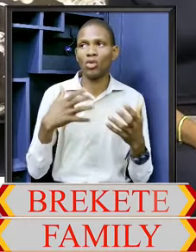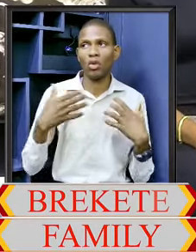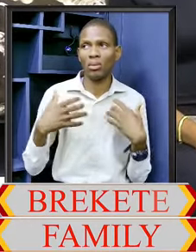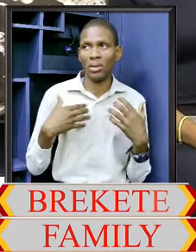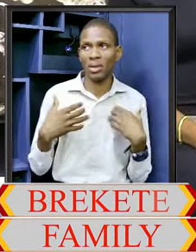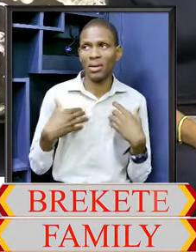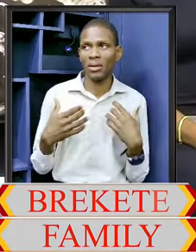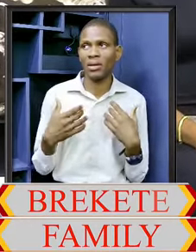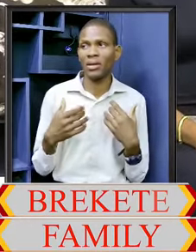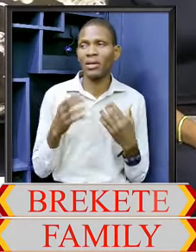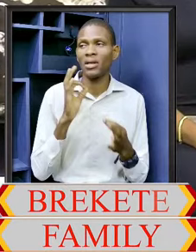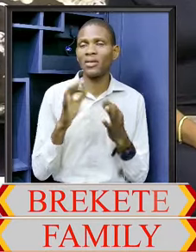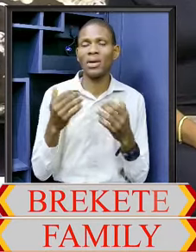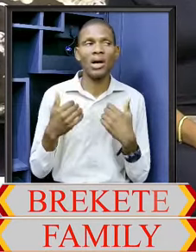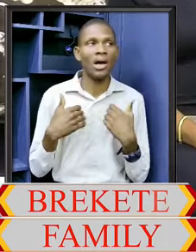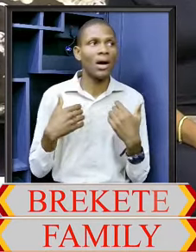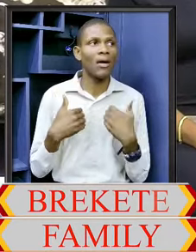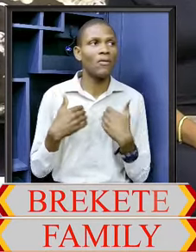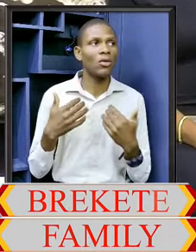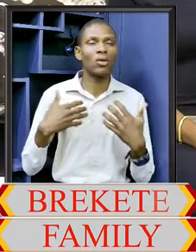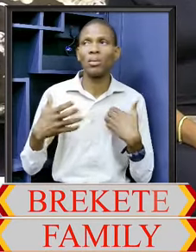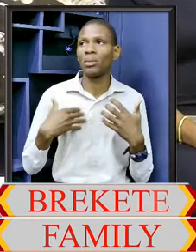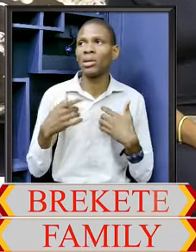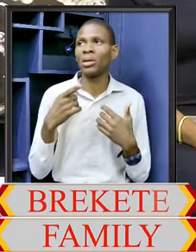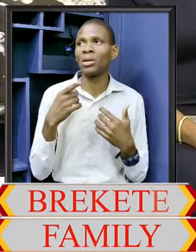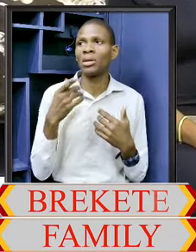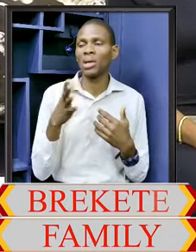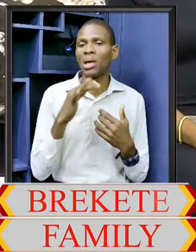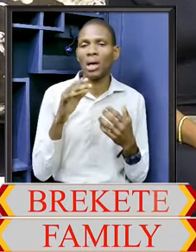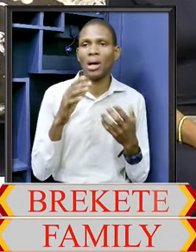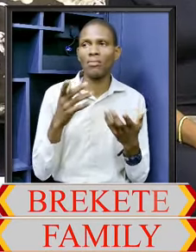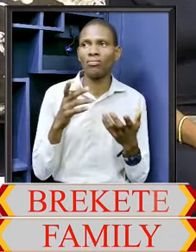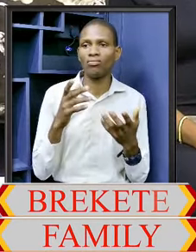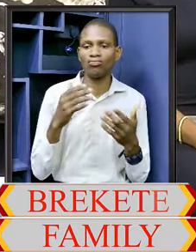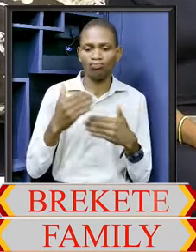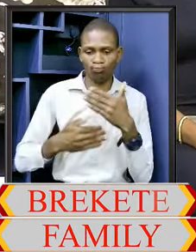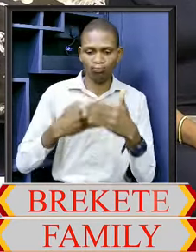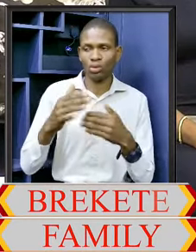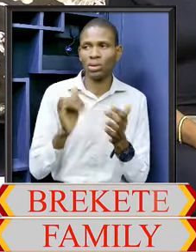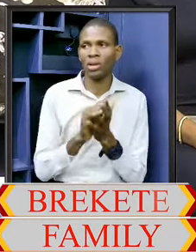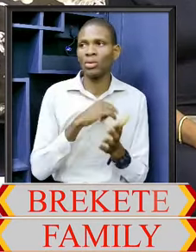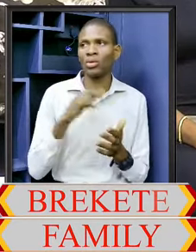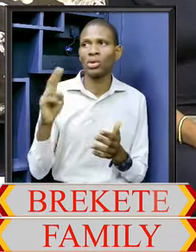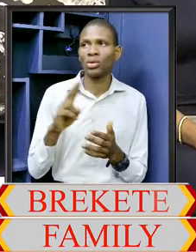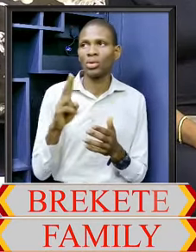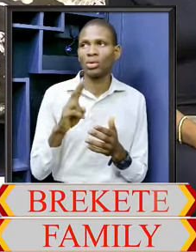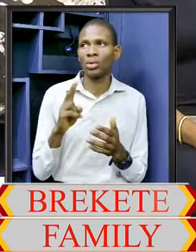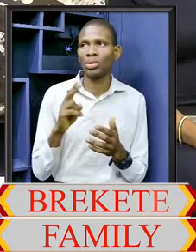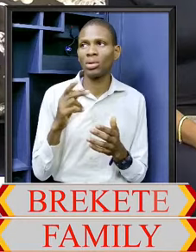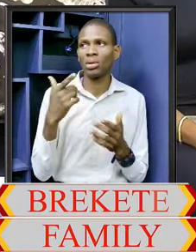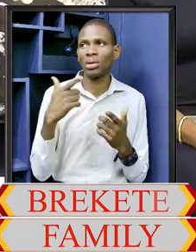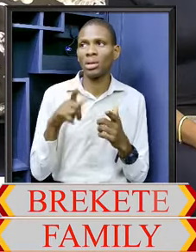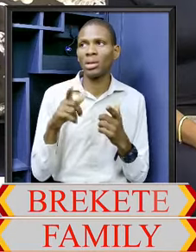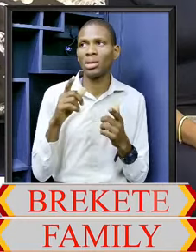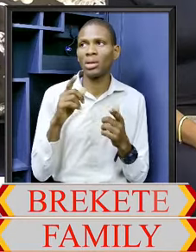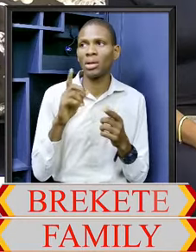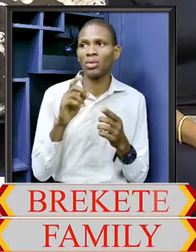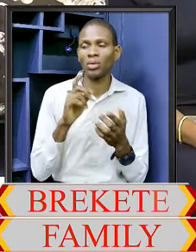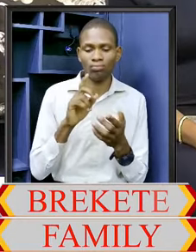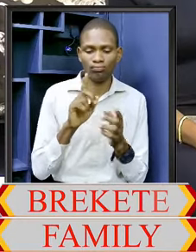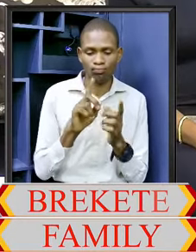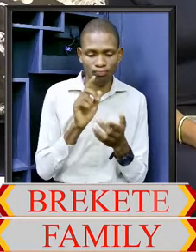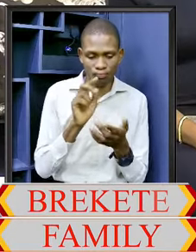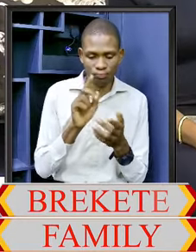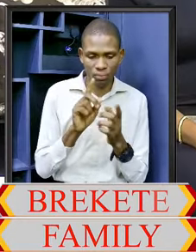complaint, sorry, let me address this. If you get complaint, it gets channel, it gets procedure, what would they use? Please, first of all, you have to type it.